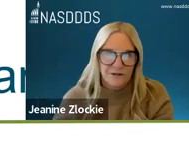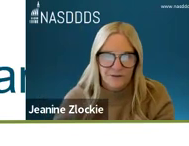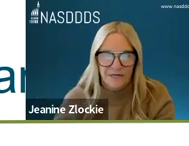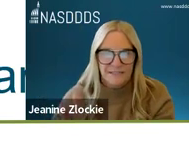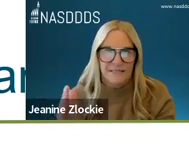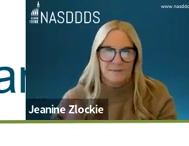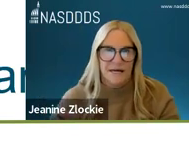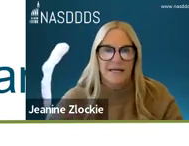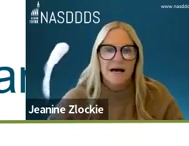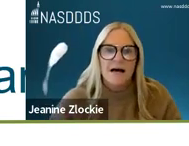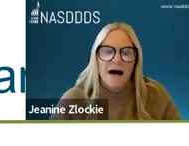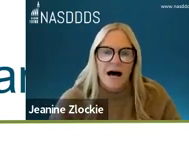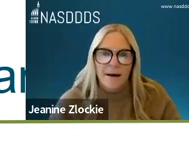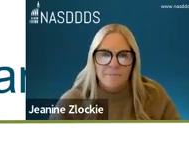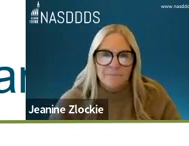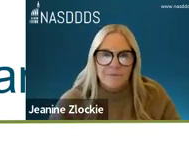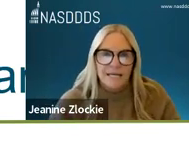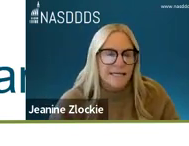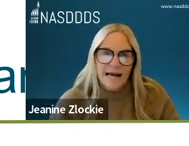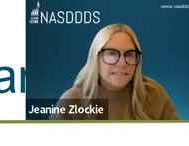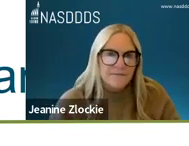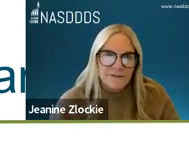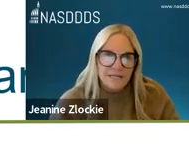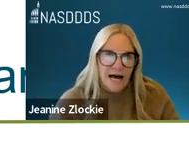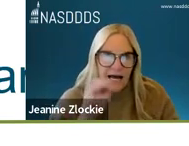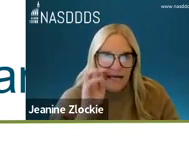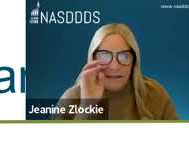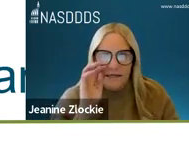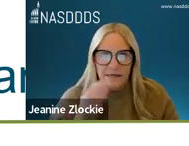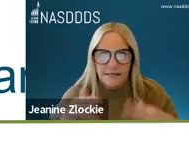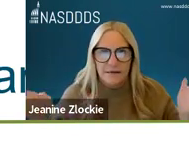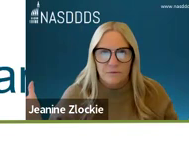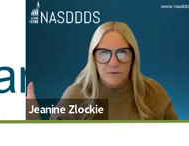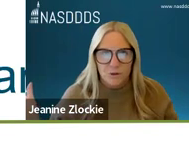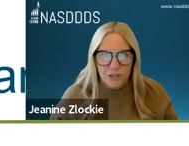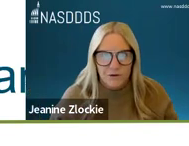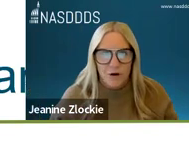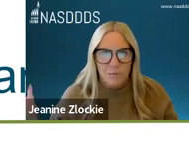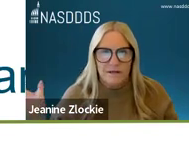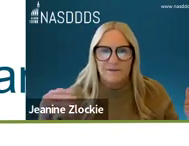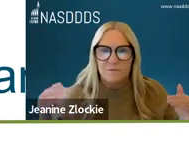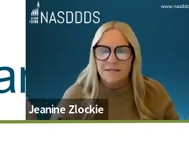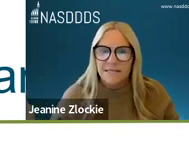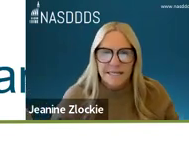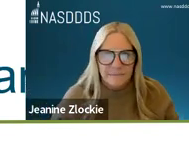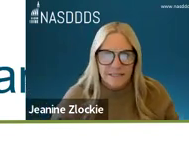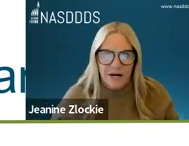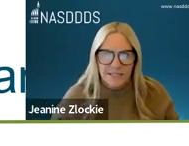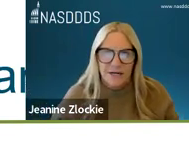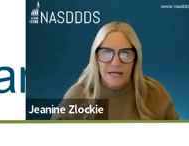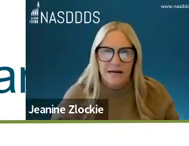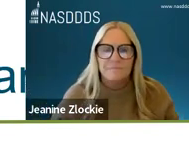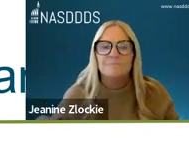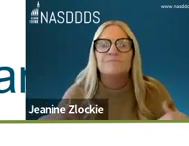this. For year three, it's this many. In a 1915I, the doors are open. If you meet the